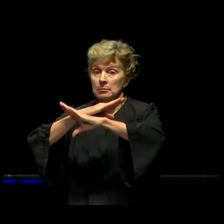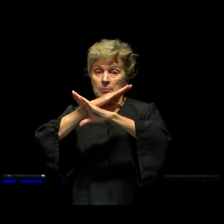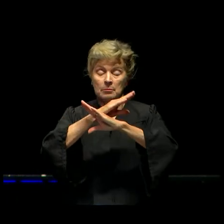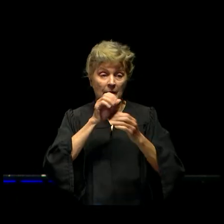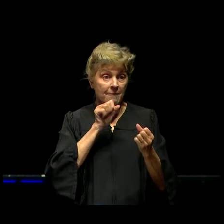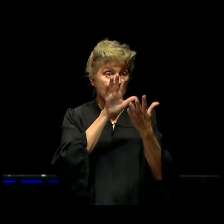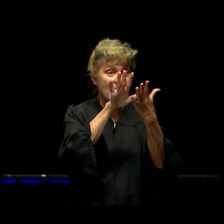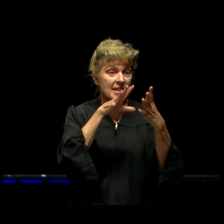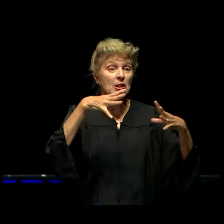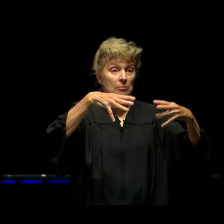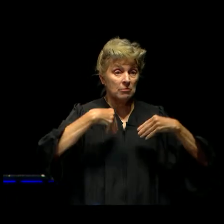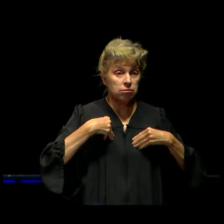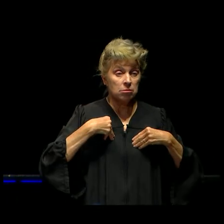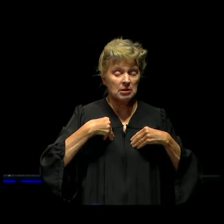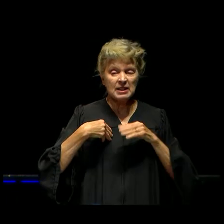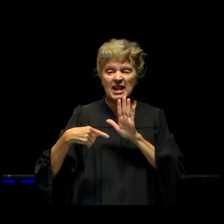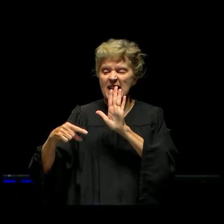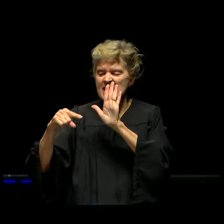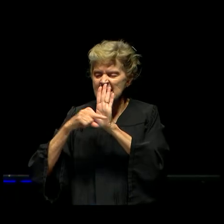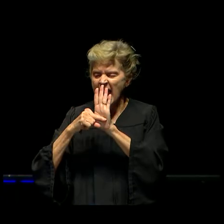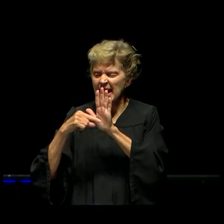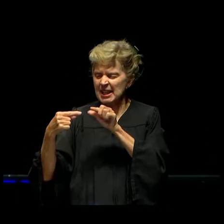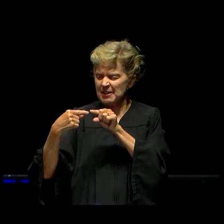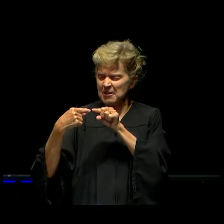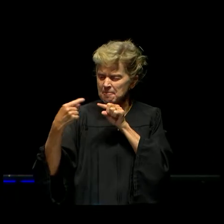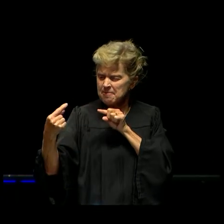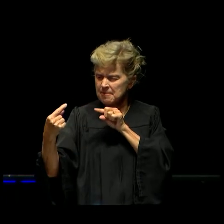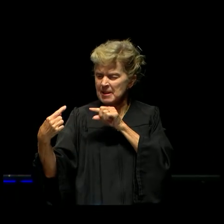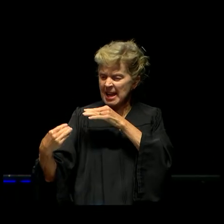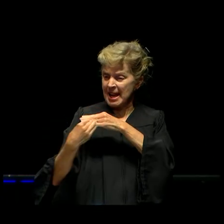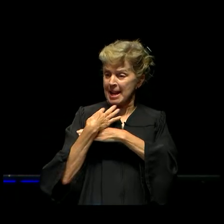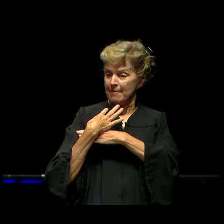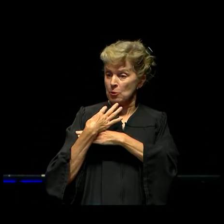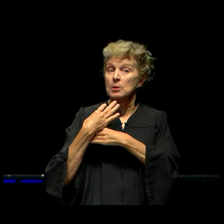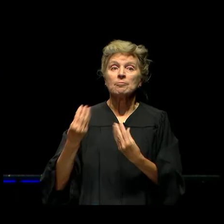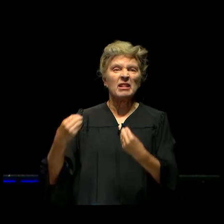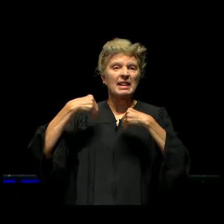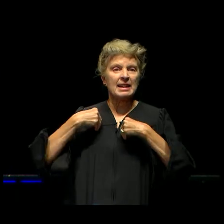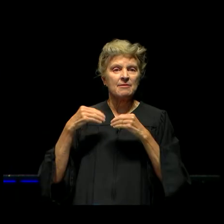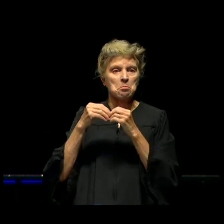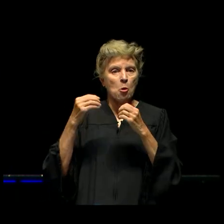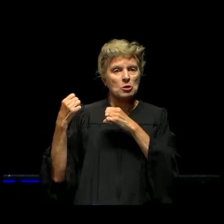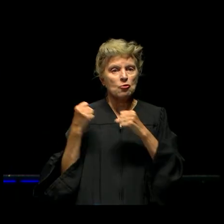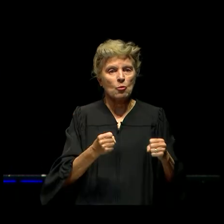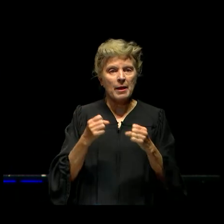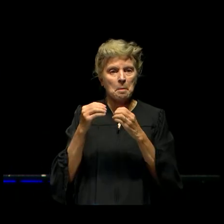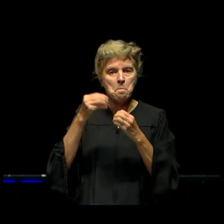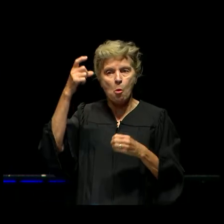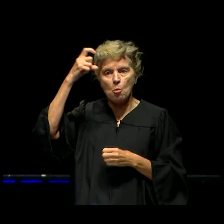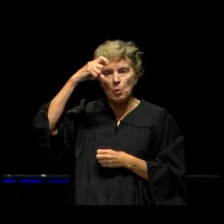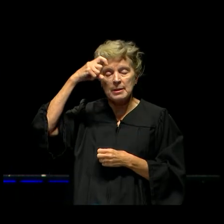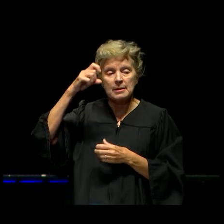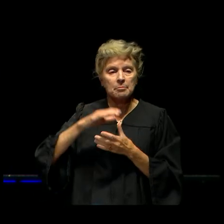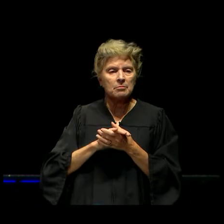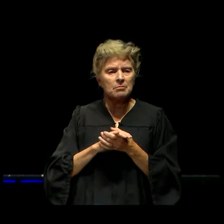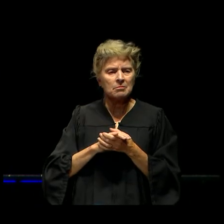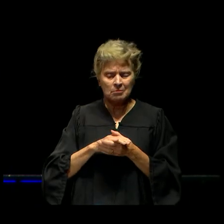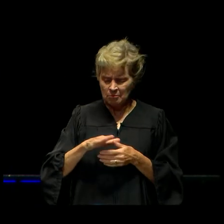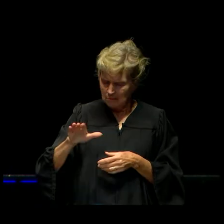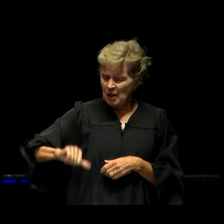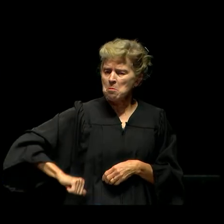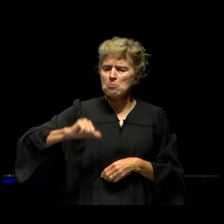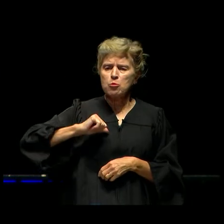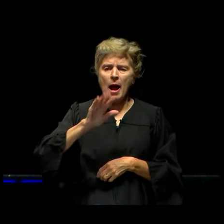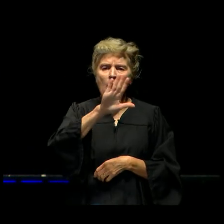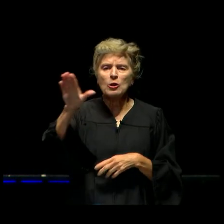barriers. Adversity makes us stronger and wiser. Be proud of what you've achieved and